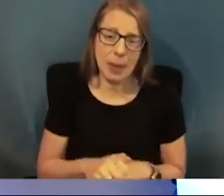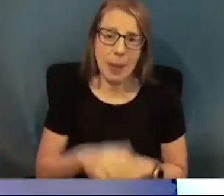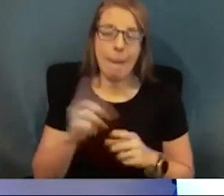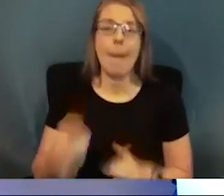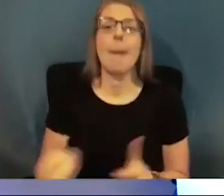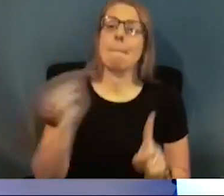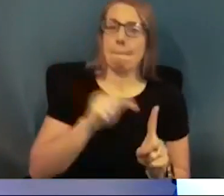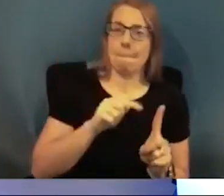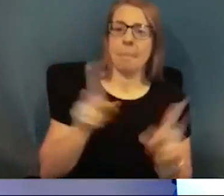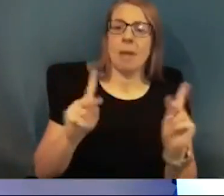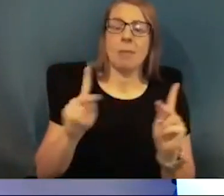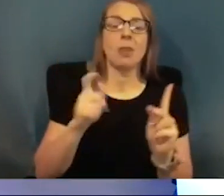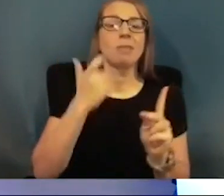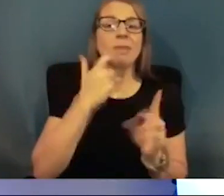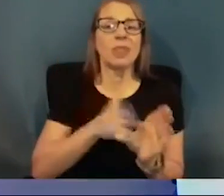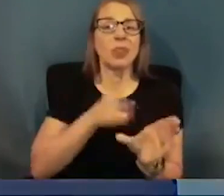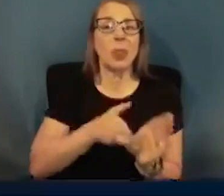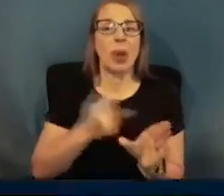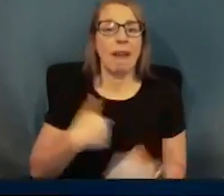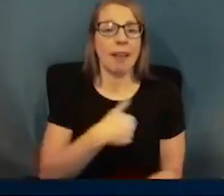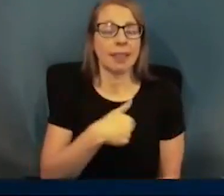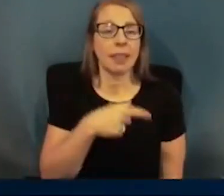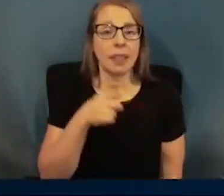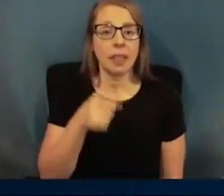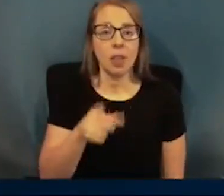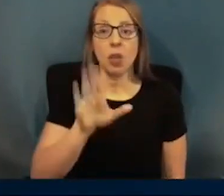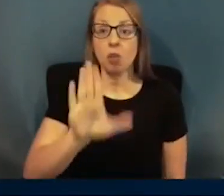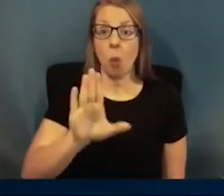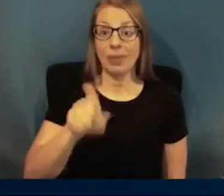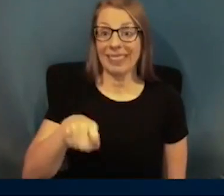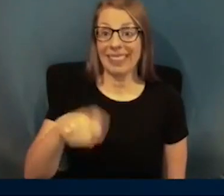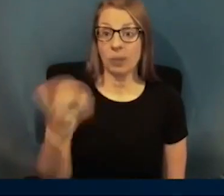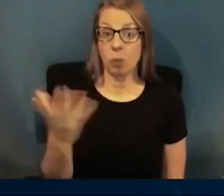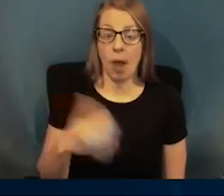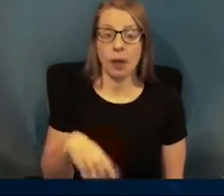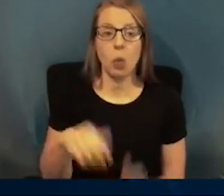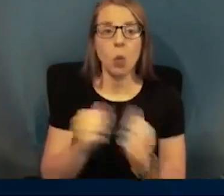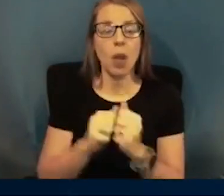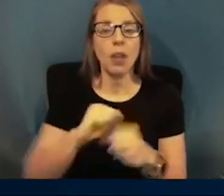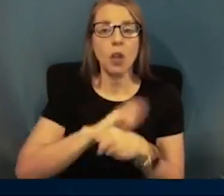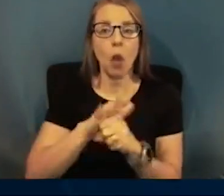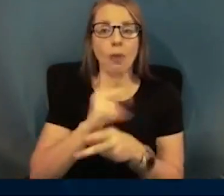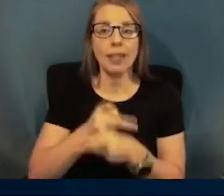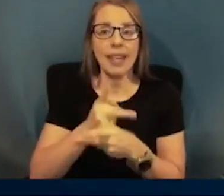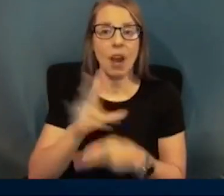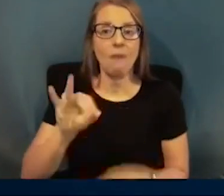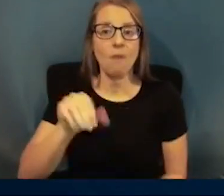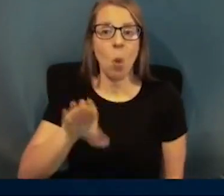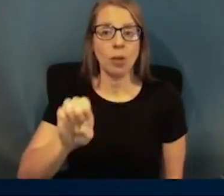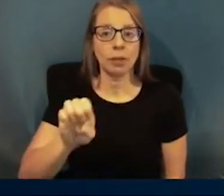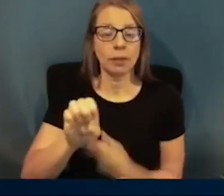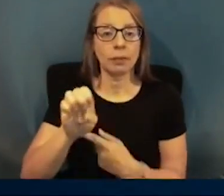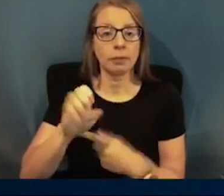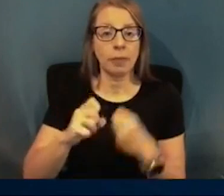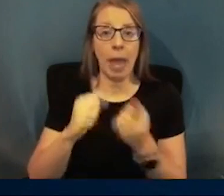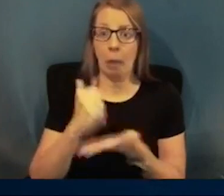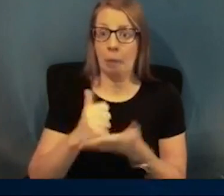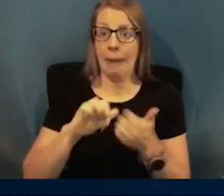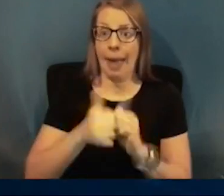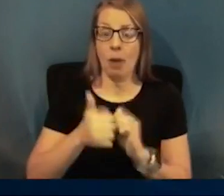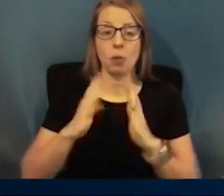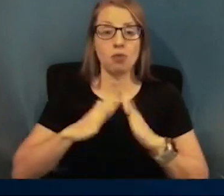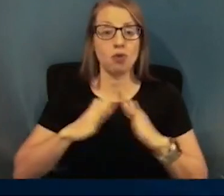joining us, I want to talk again about your need with the COVID Care Force. How can we assist here as a community, and how do people